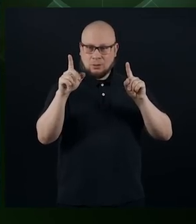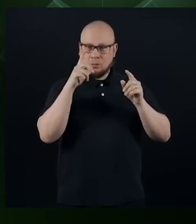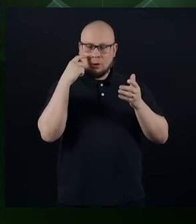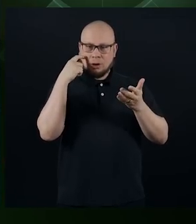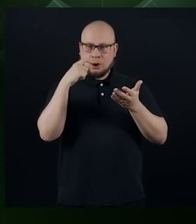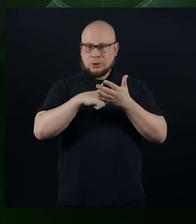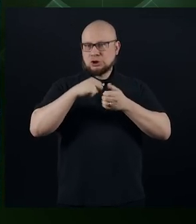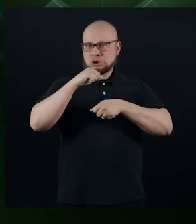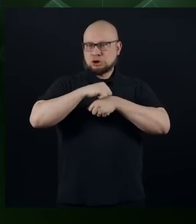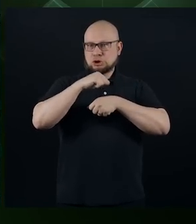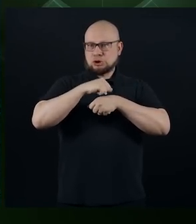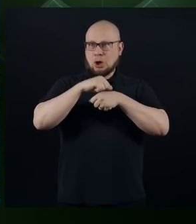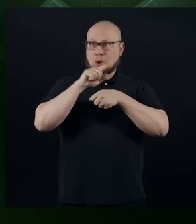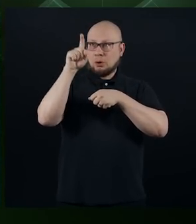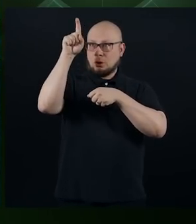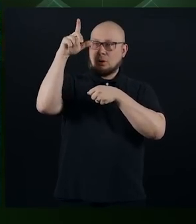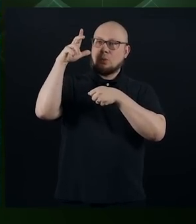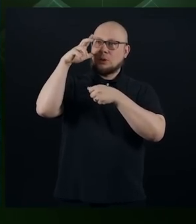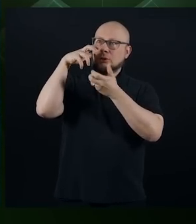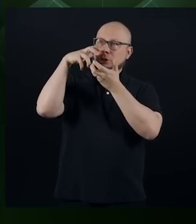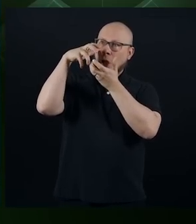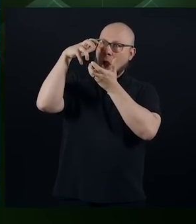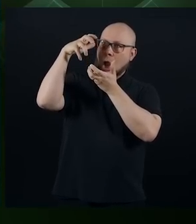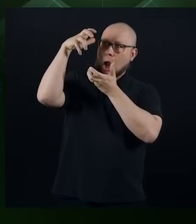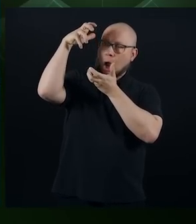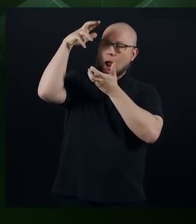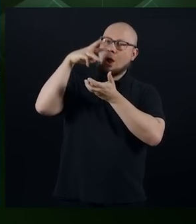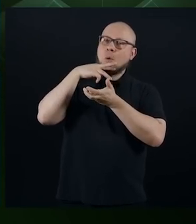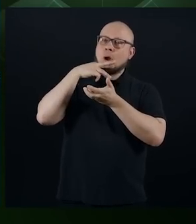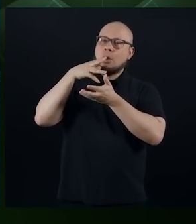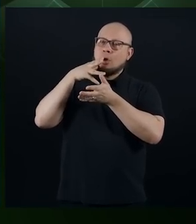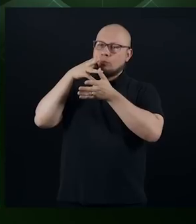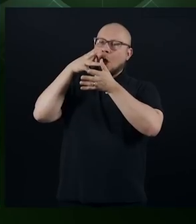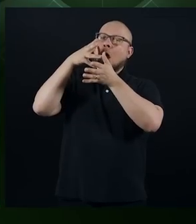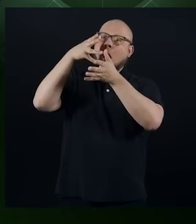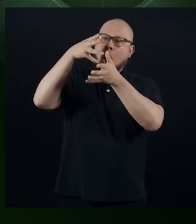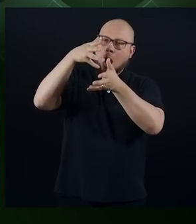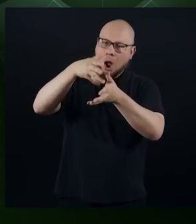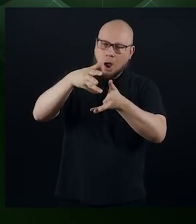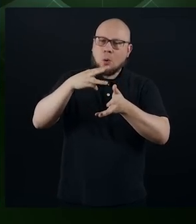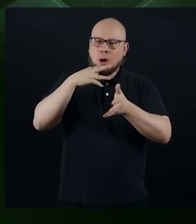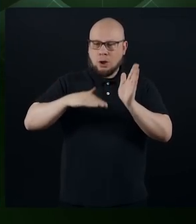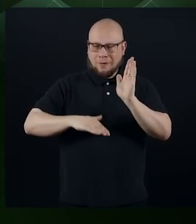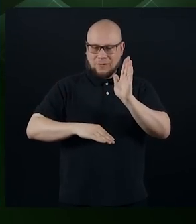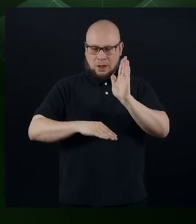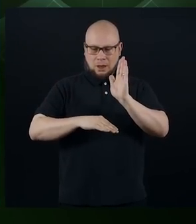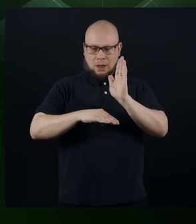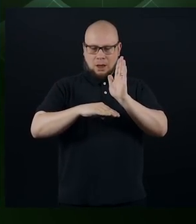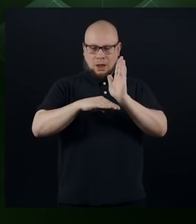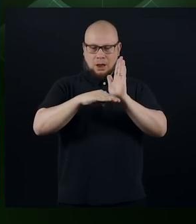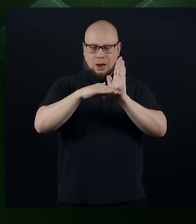environment, raising you up and allowing you to swim to areas that you couldn't get to before.